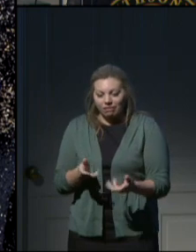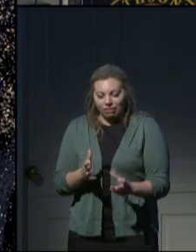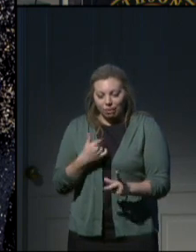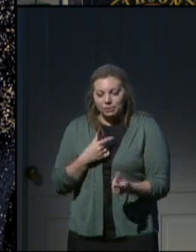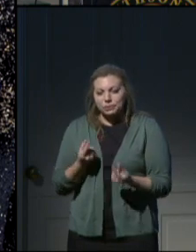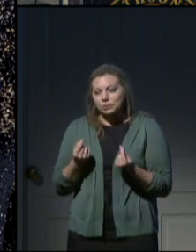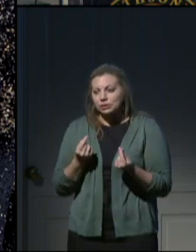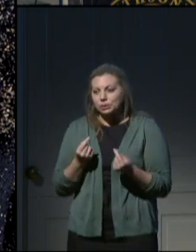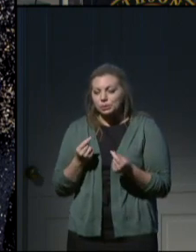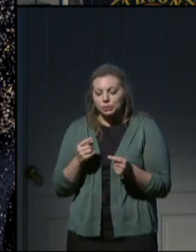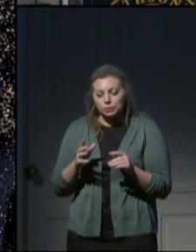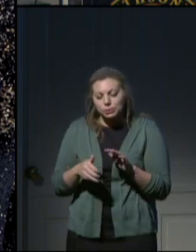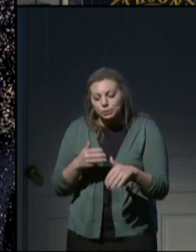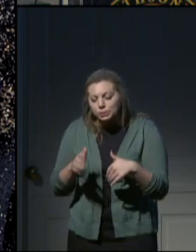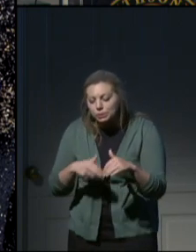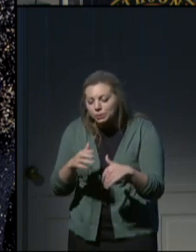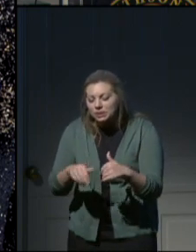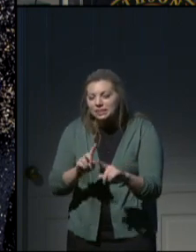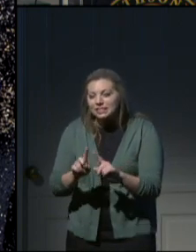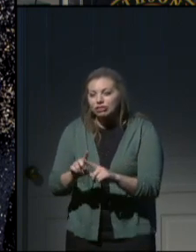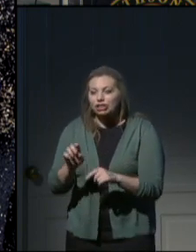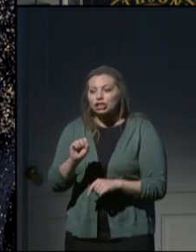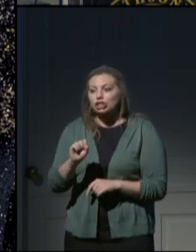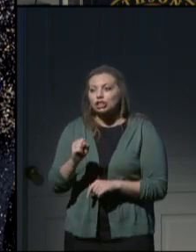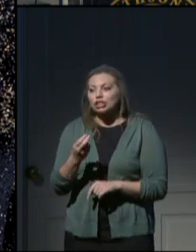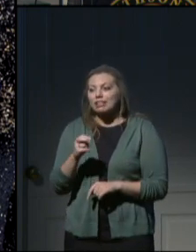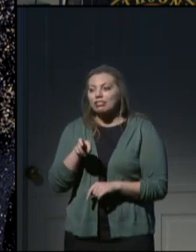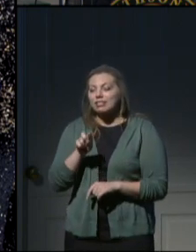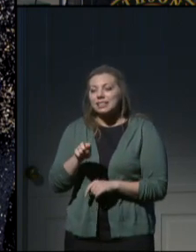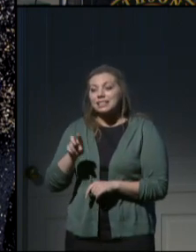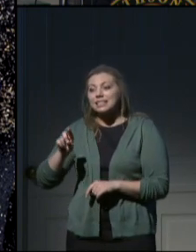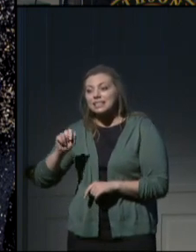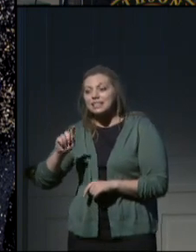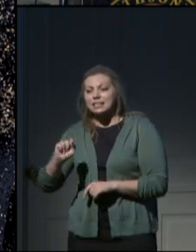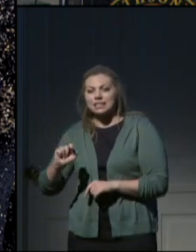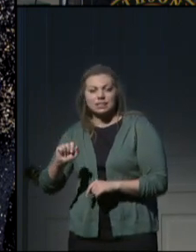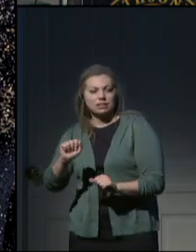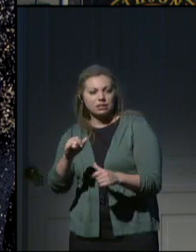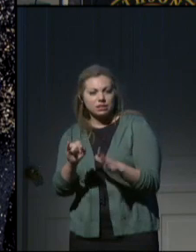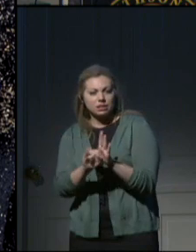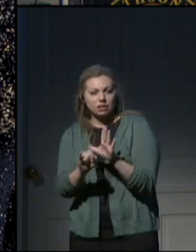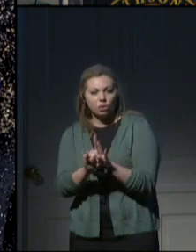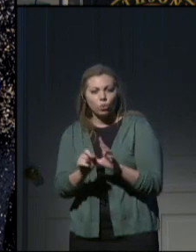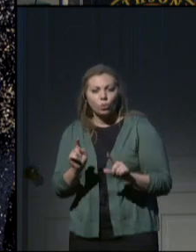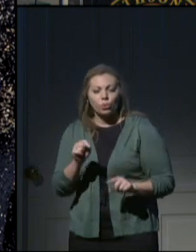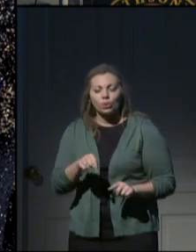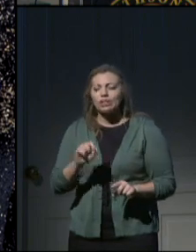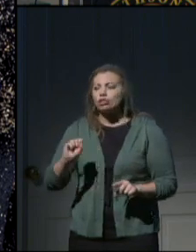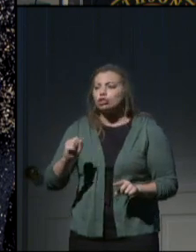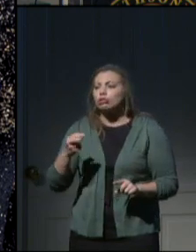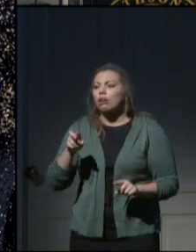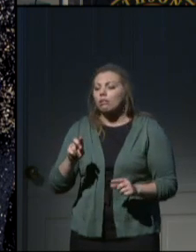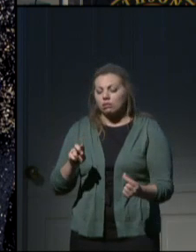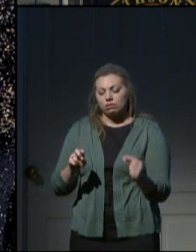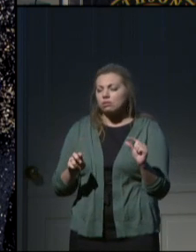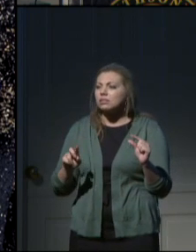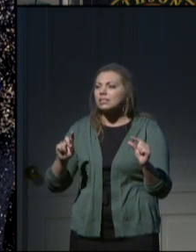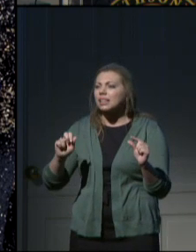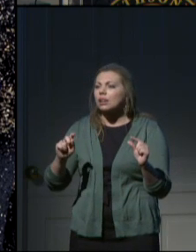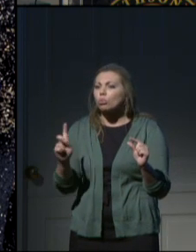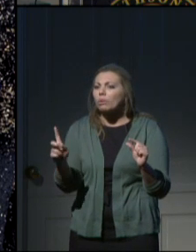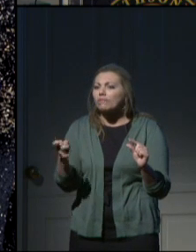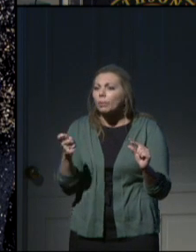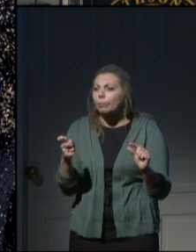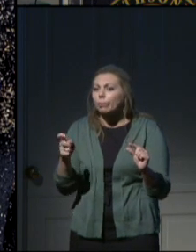maybe go through all those shared data you have and identify where did this shard come from? Can I be able to find